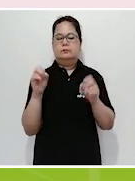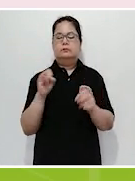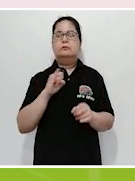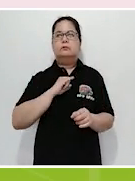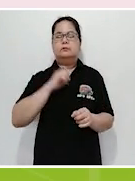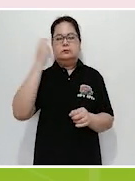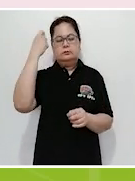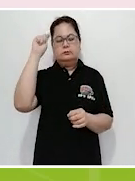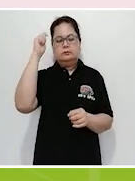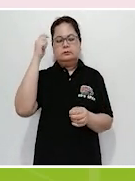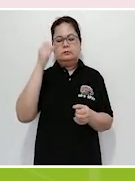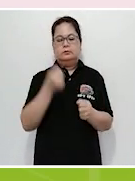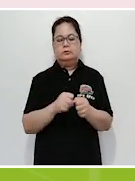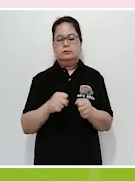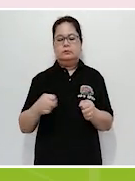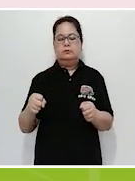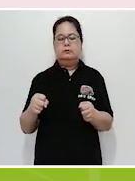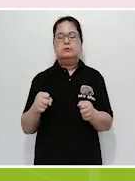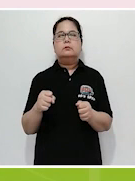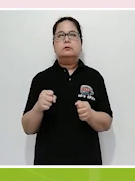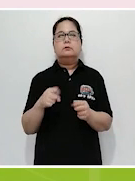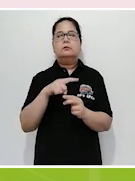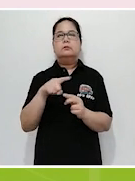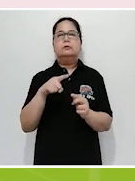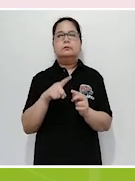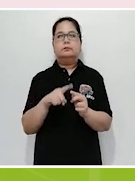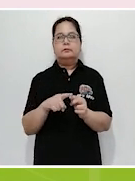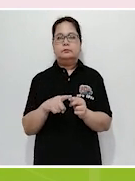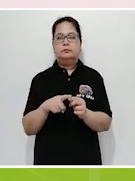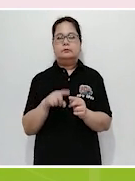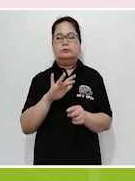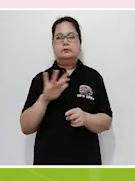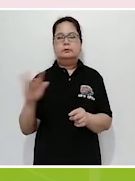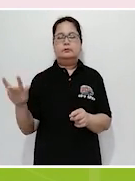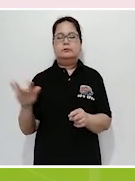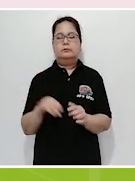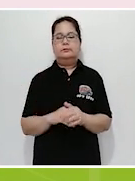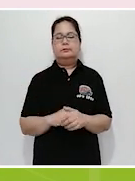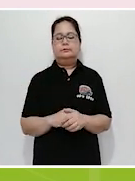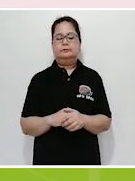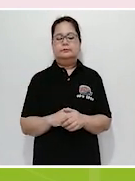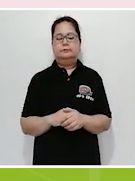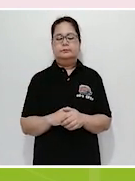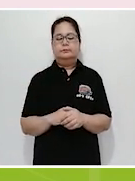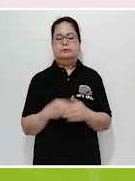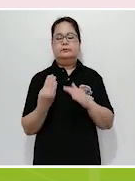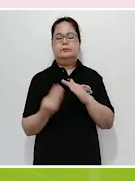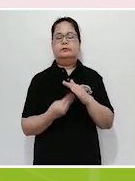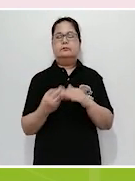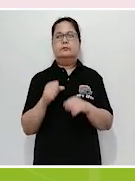based on the title, I think the text will be about blank.